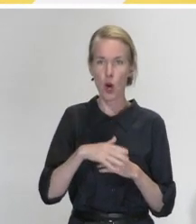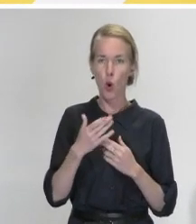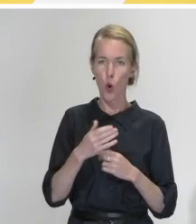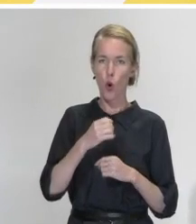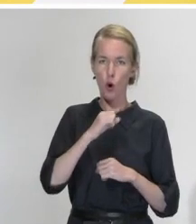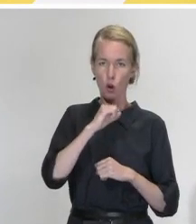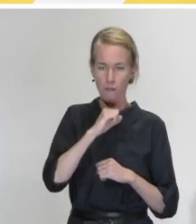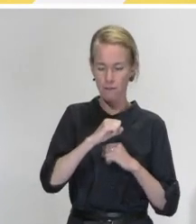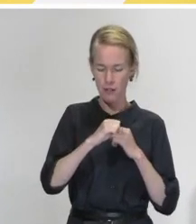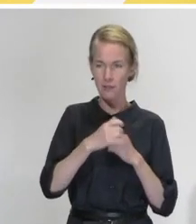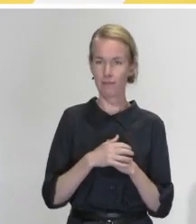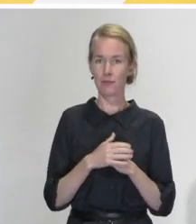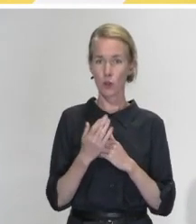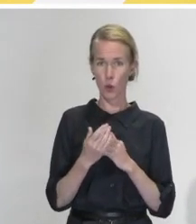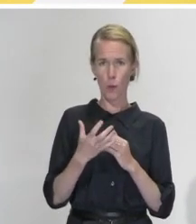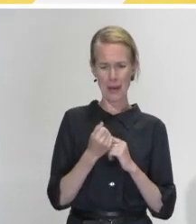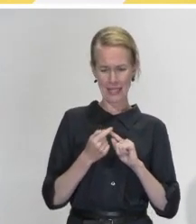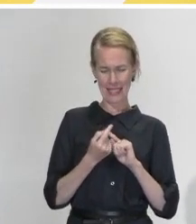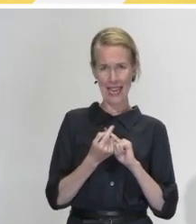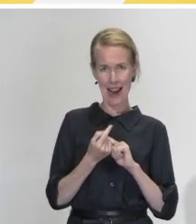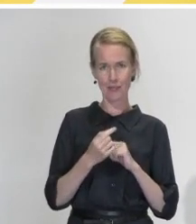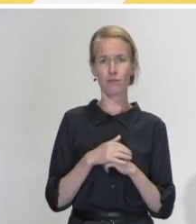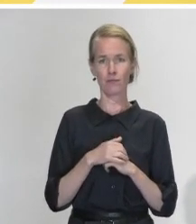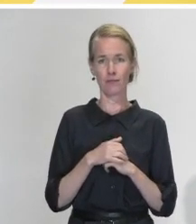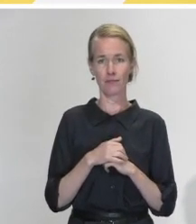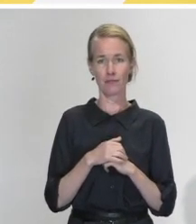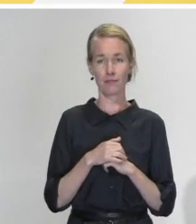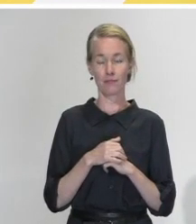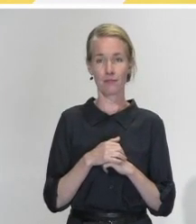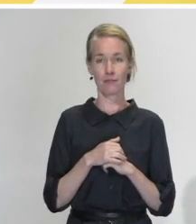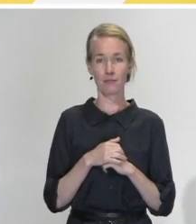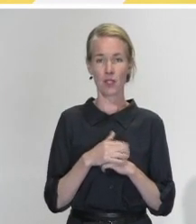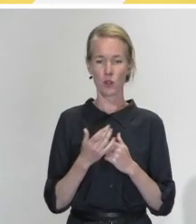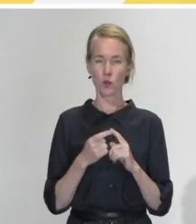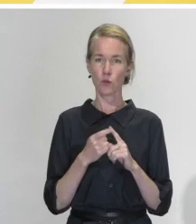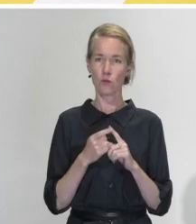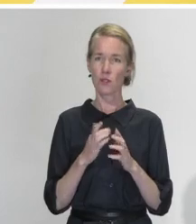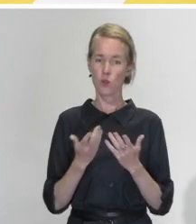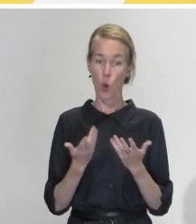through direct contact with people and droplet exposure, or those droplets